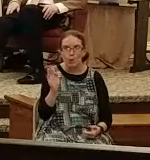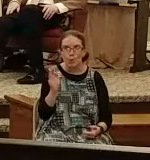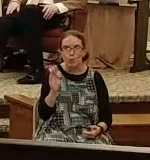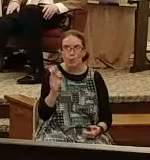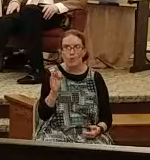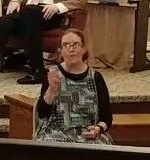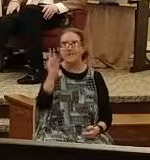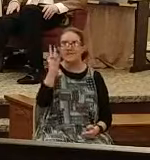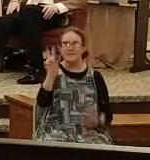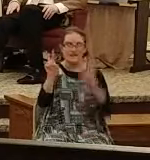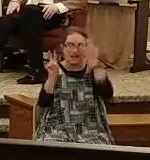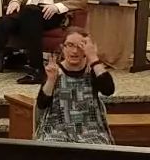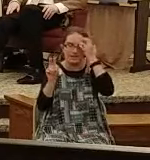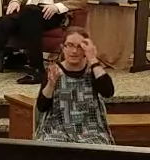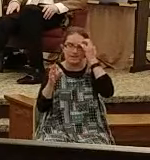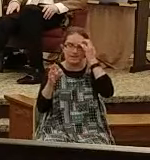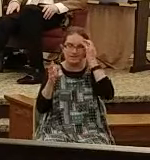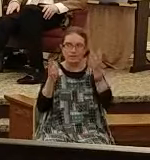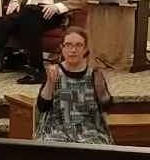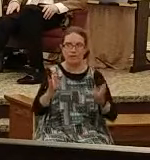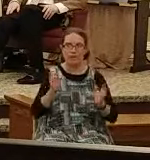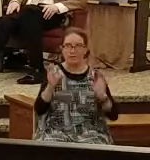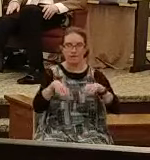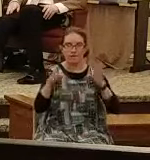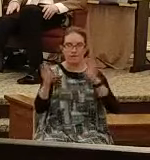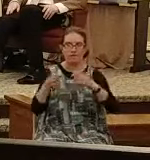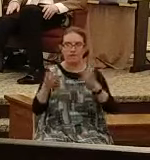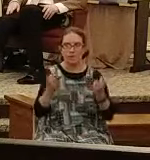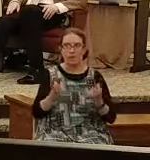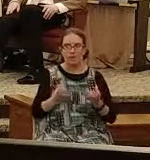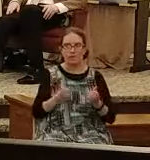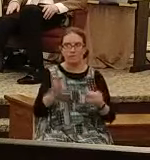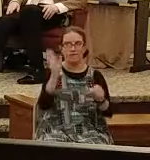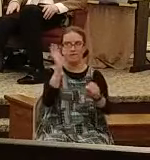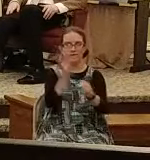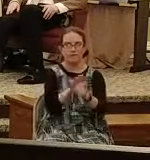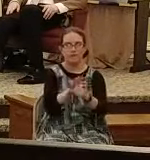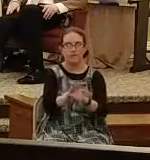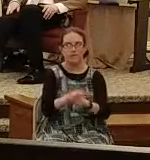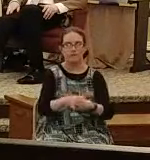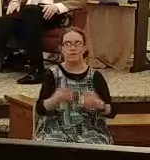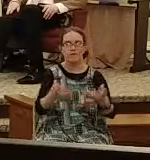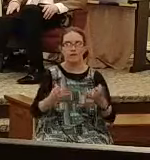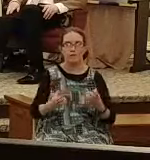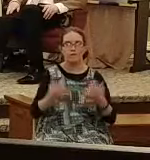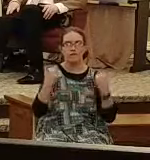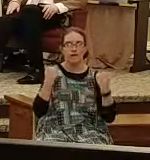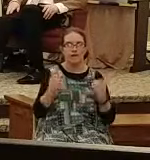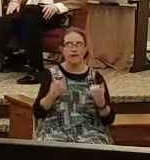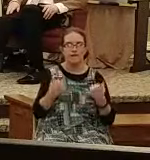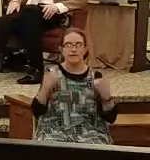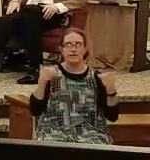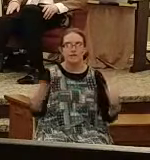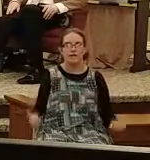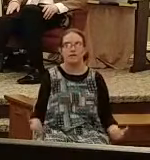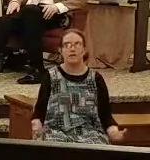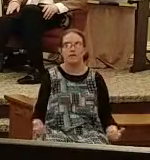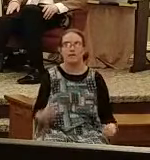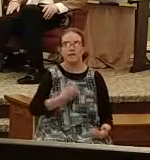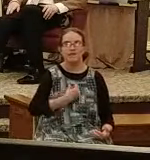And the second thing he's wanting to do, he's wanting him to fulfill a lust that he has right now.